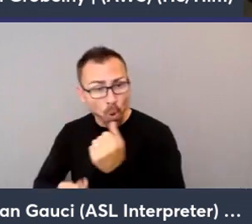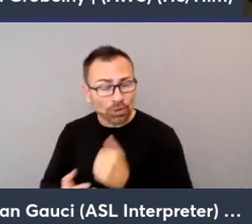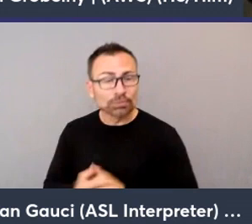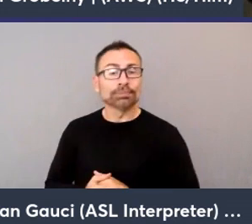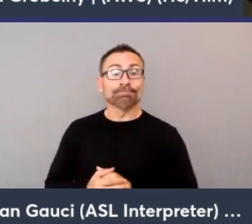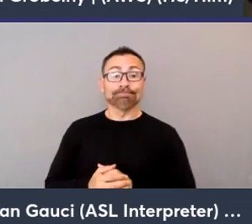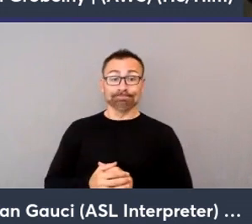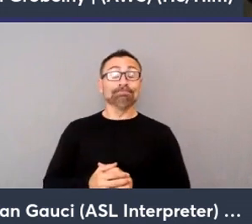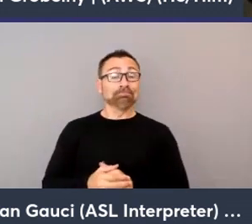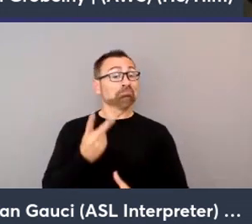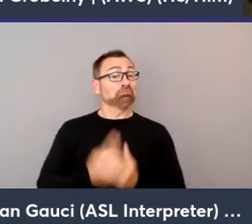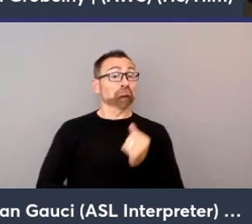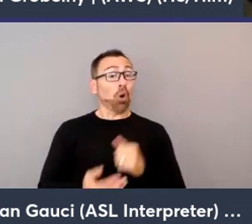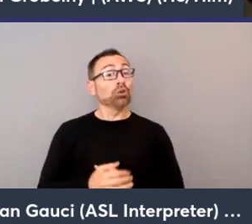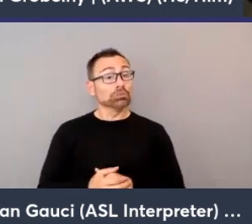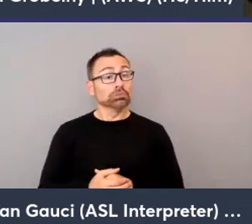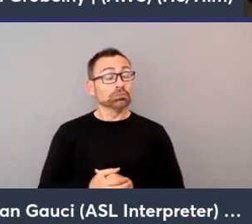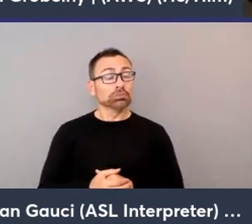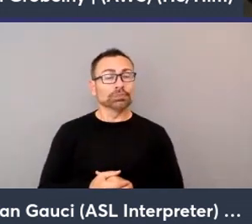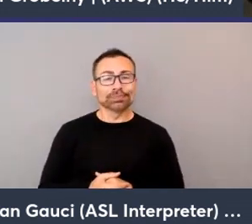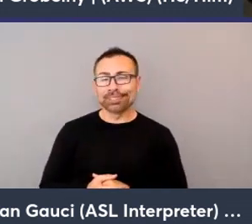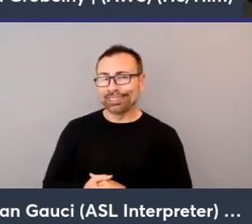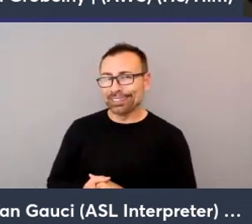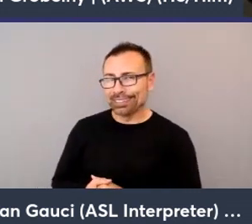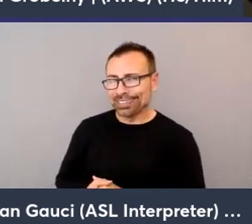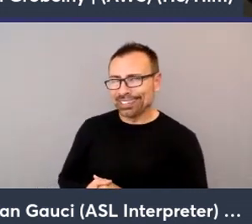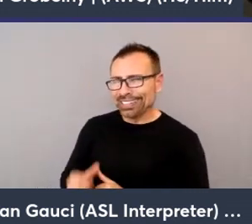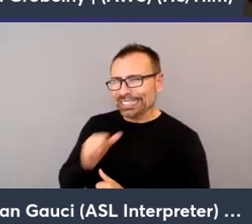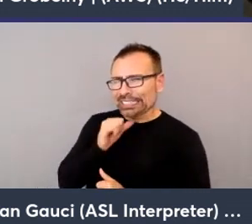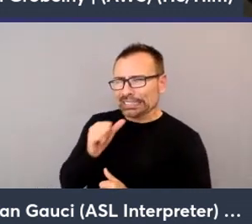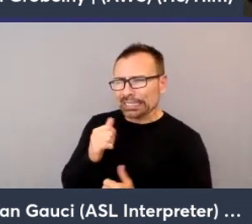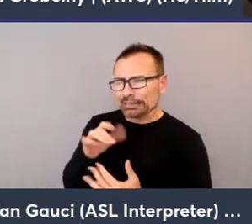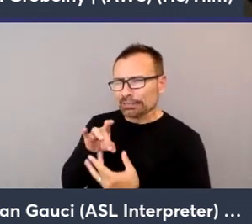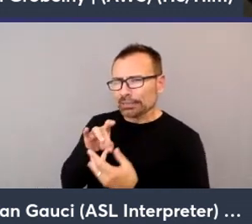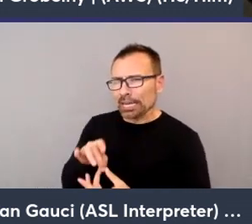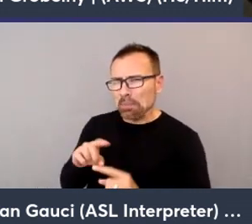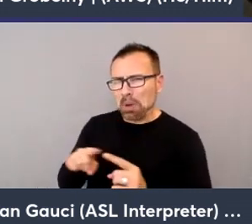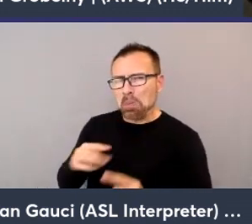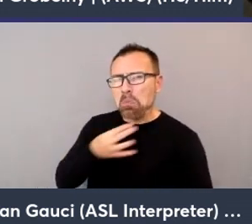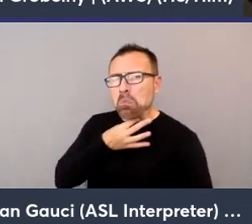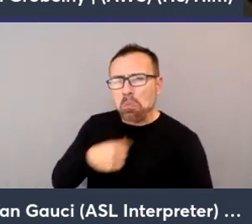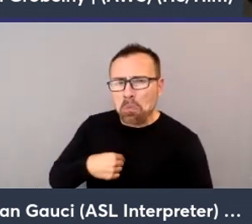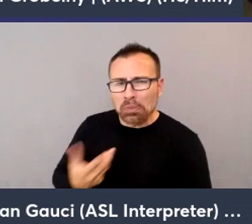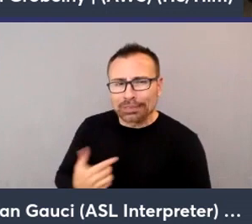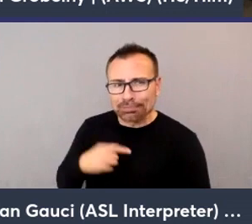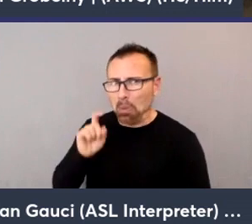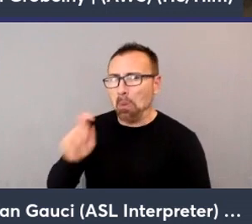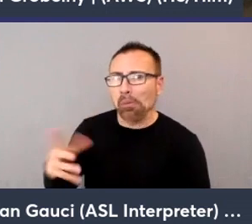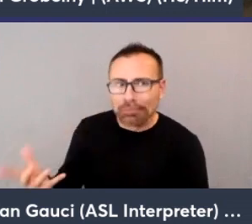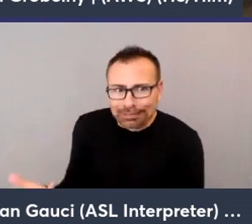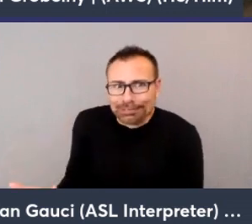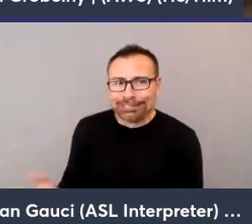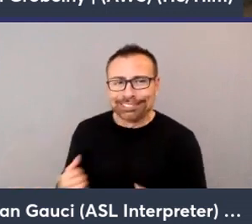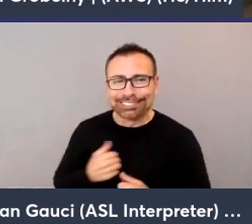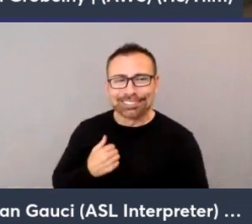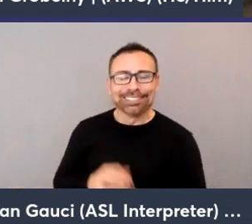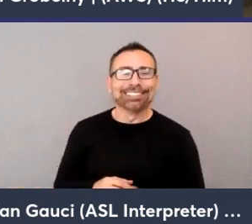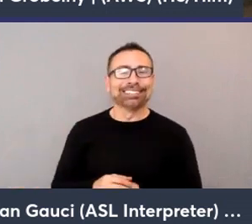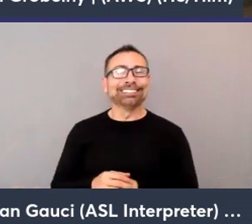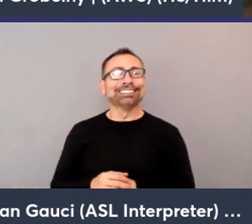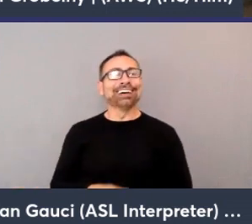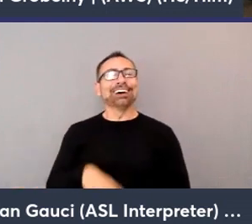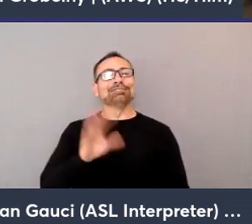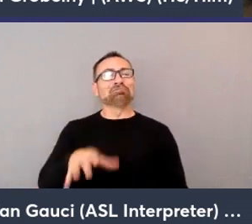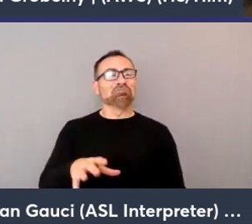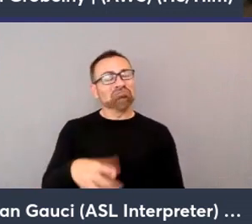Yeah. I know it's not relevant to it. Well, it is relevant, but I was just curious. So carry on. Sorry. Yeah. I mean, definitely